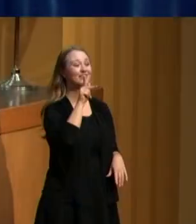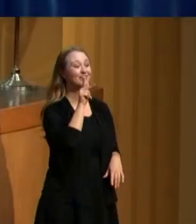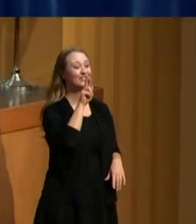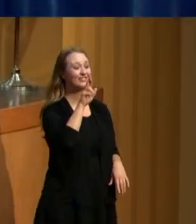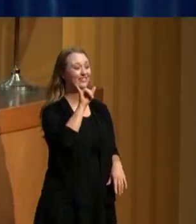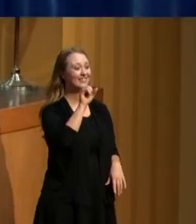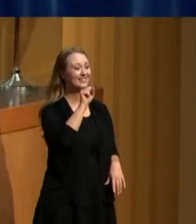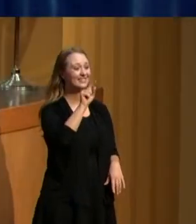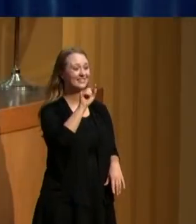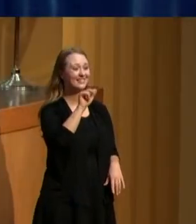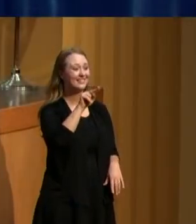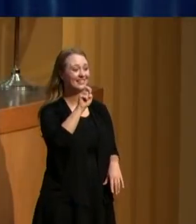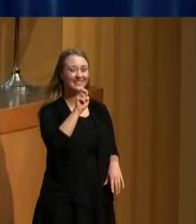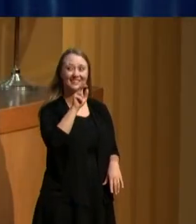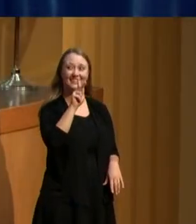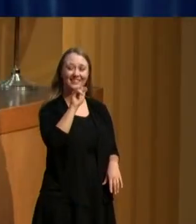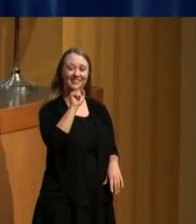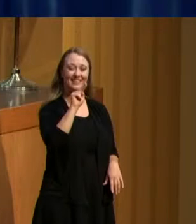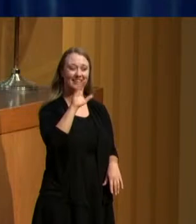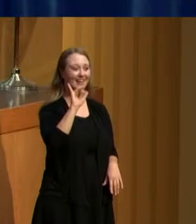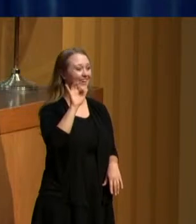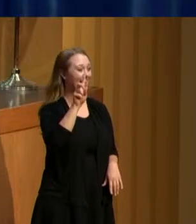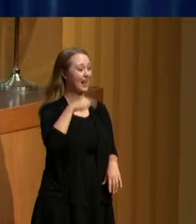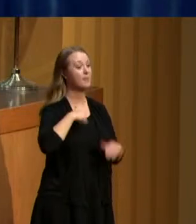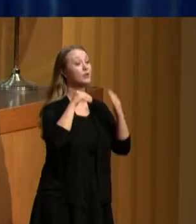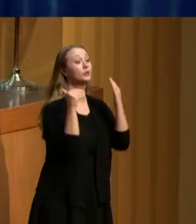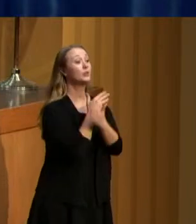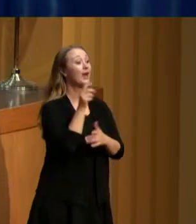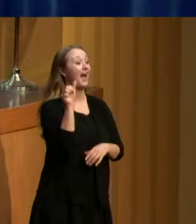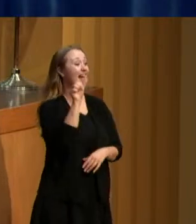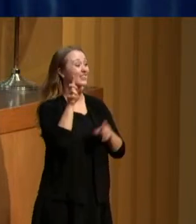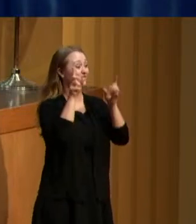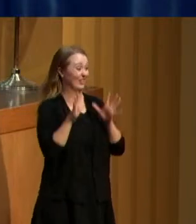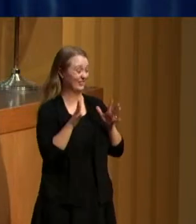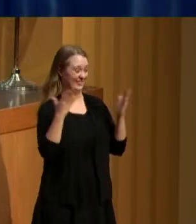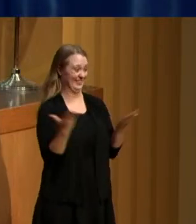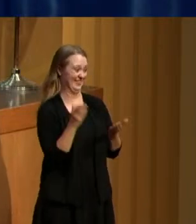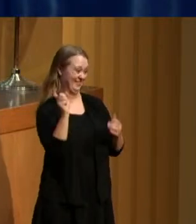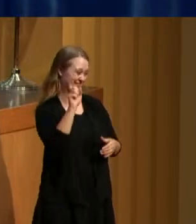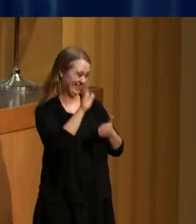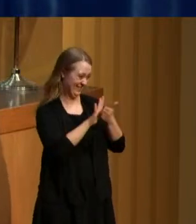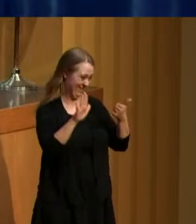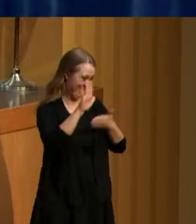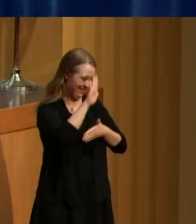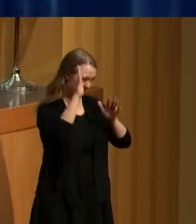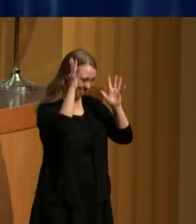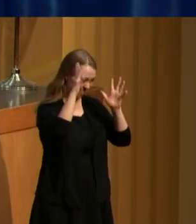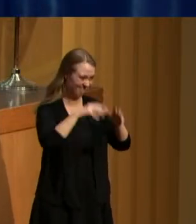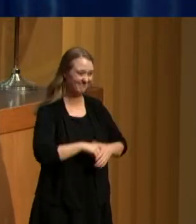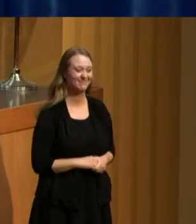athletic director here at Phoenix College. Thank you.